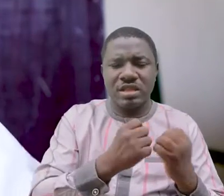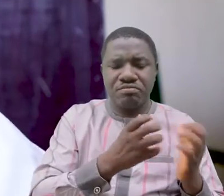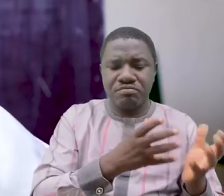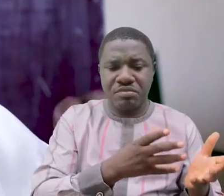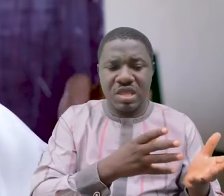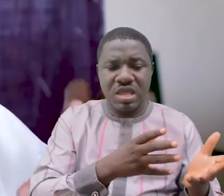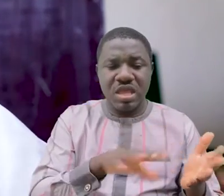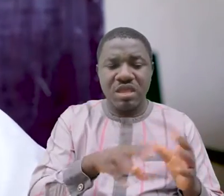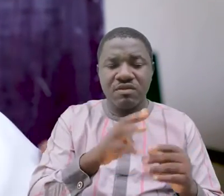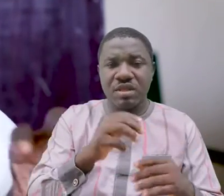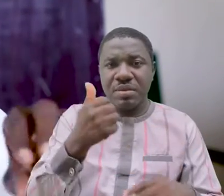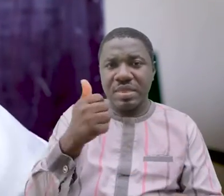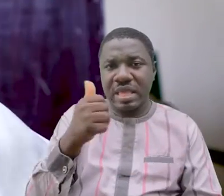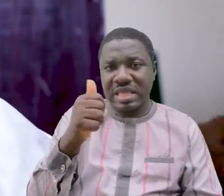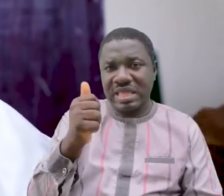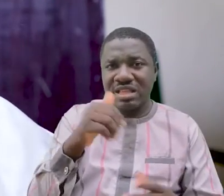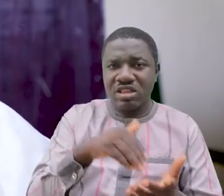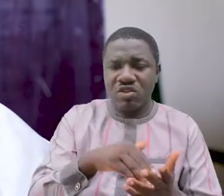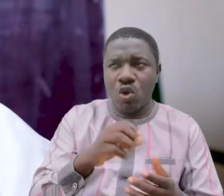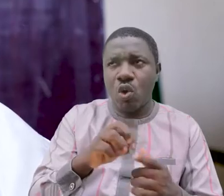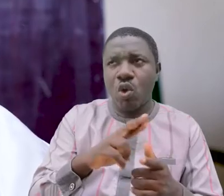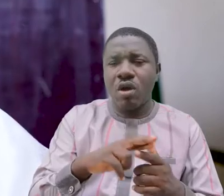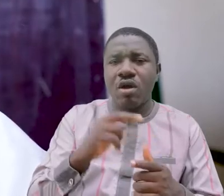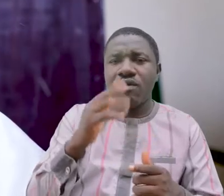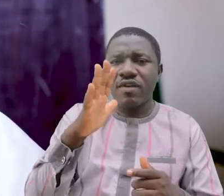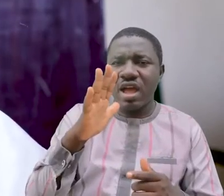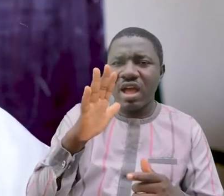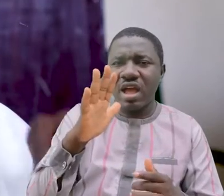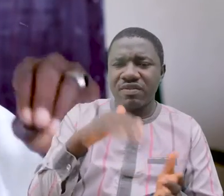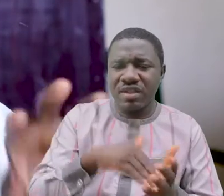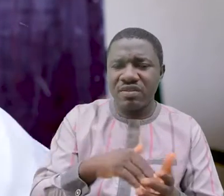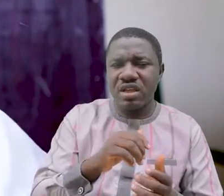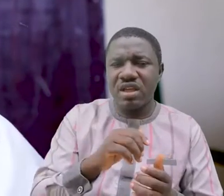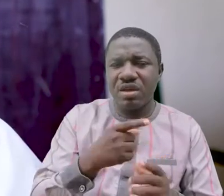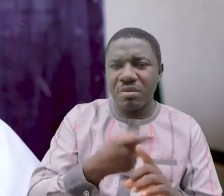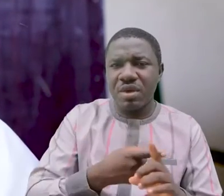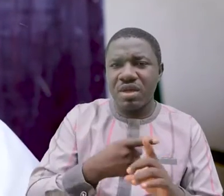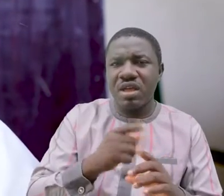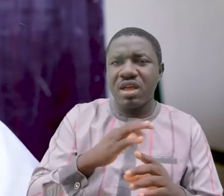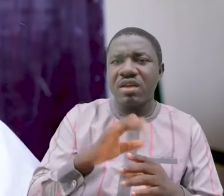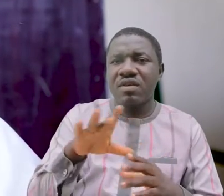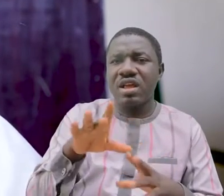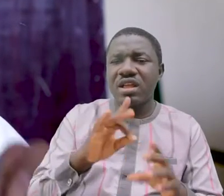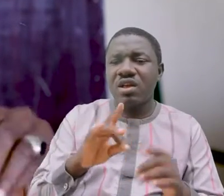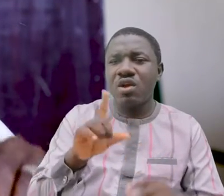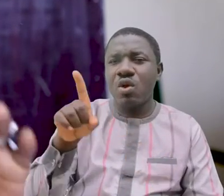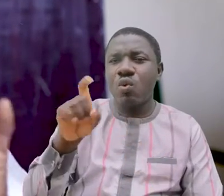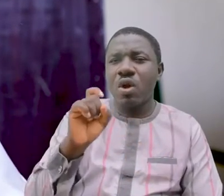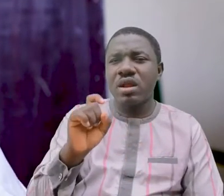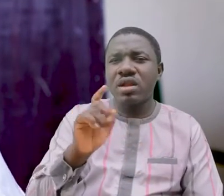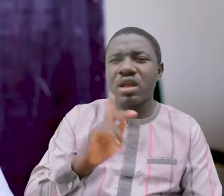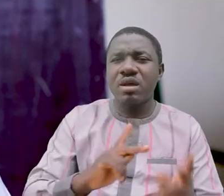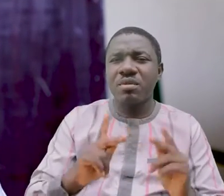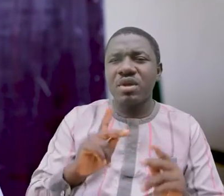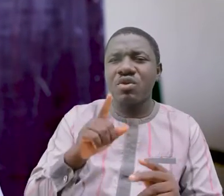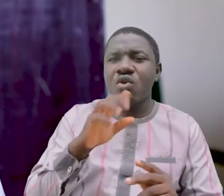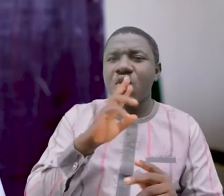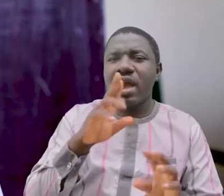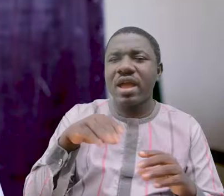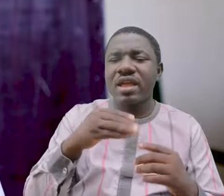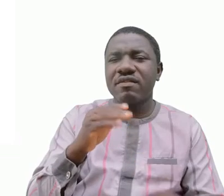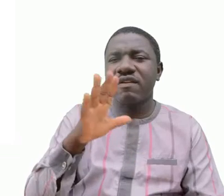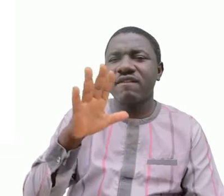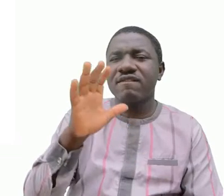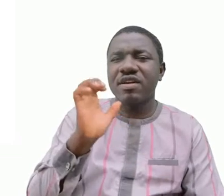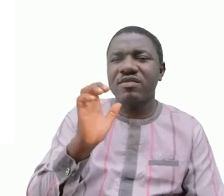vulnerable, and you give them 10,000 monthly or 5,000 per se, you will see that if you selected